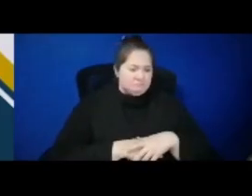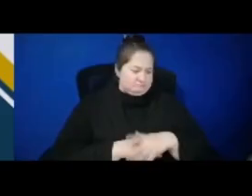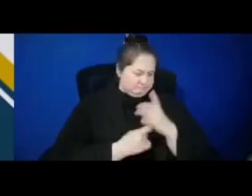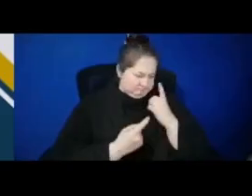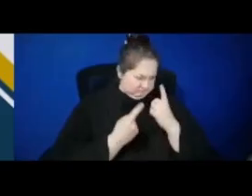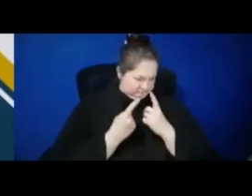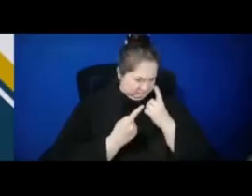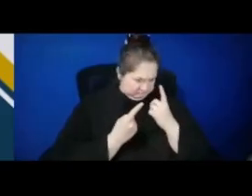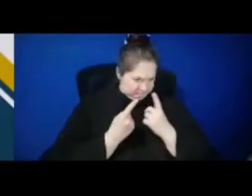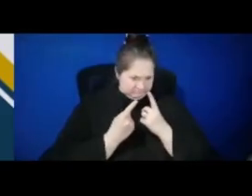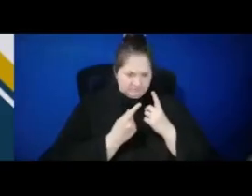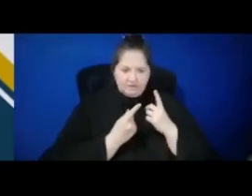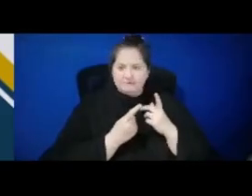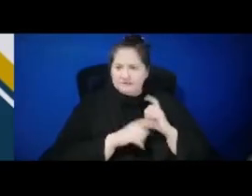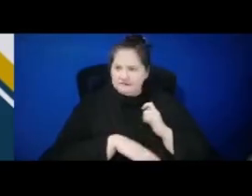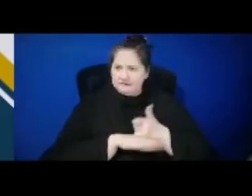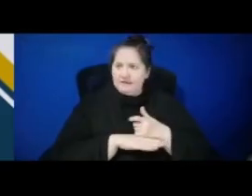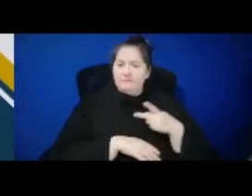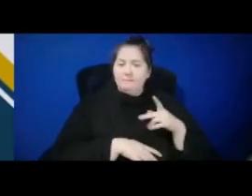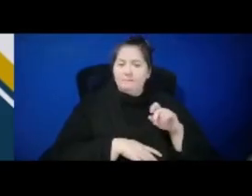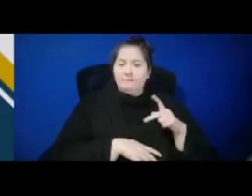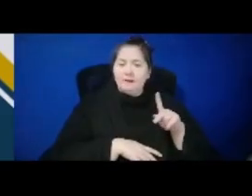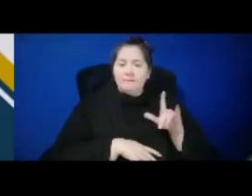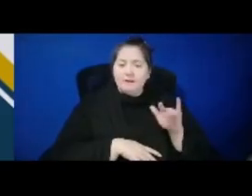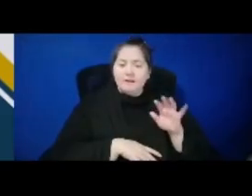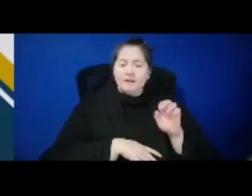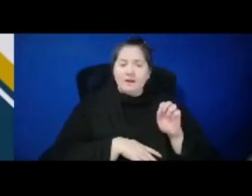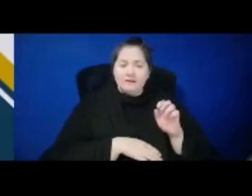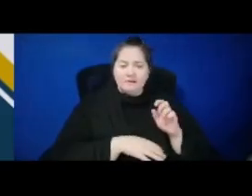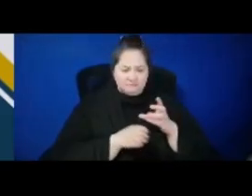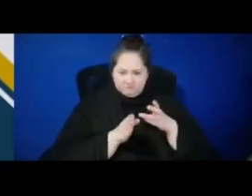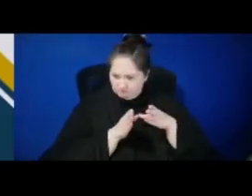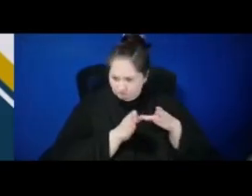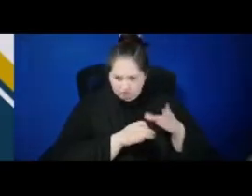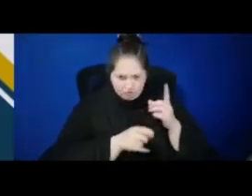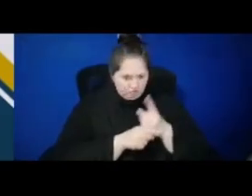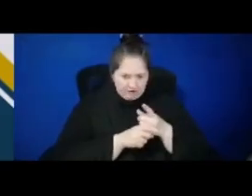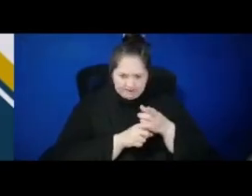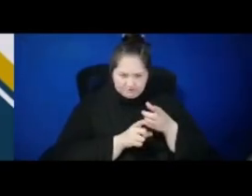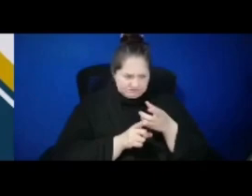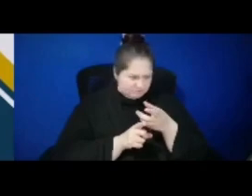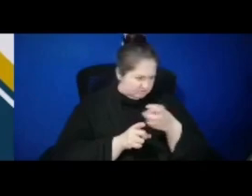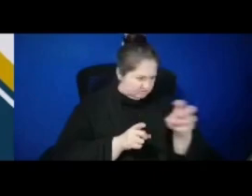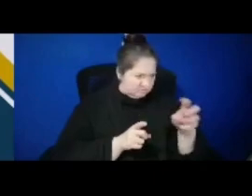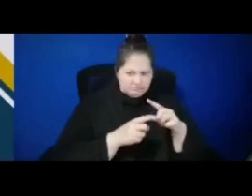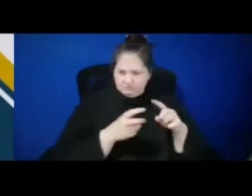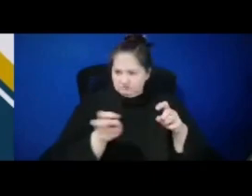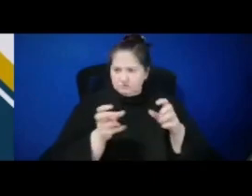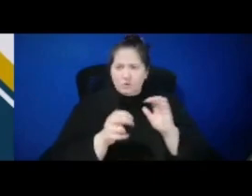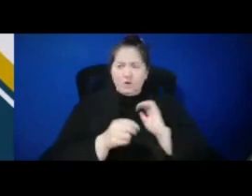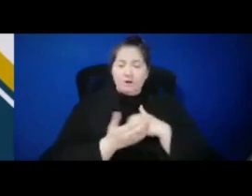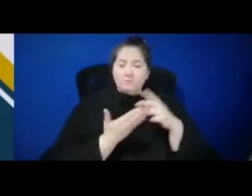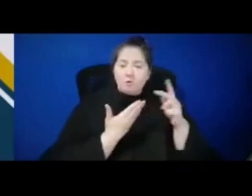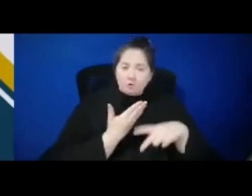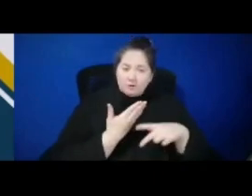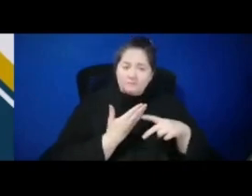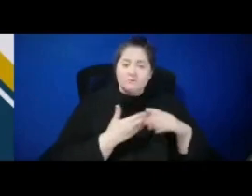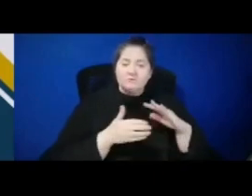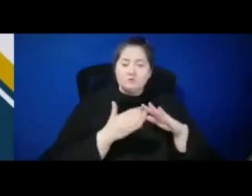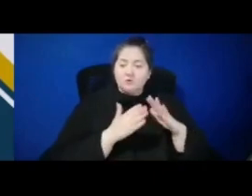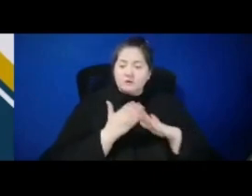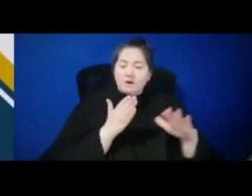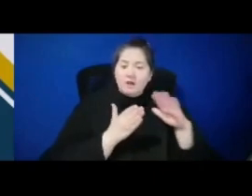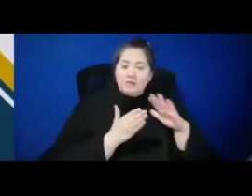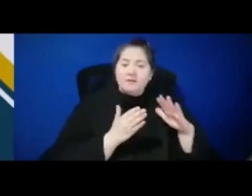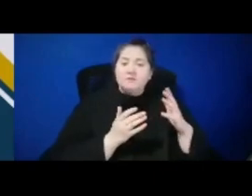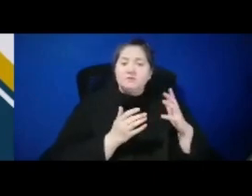to make some pipelines for these students and get them into the right pathway to come into our programs at the community college